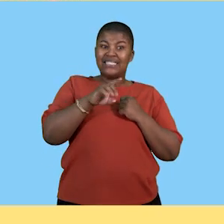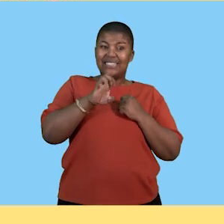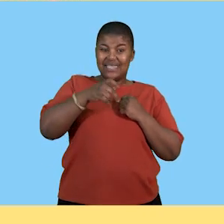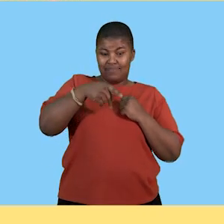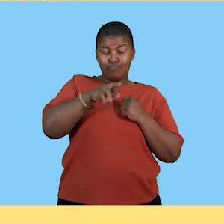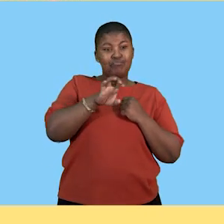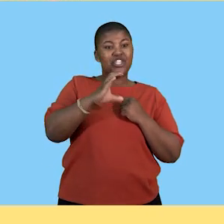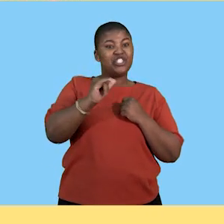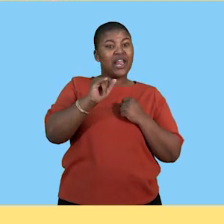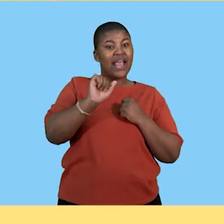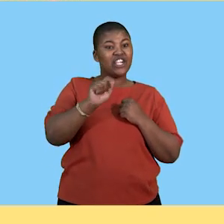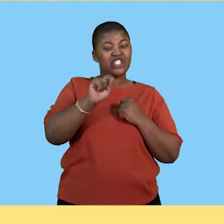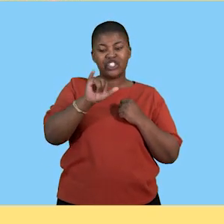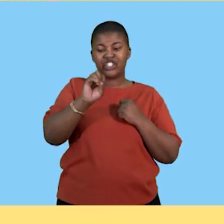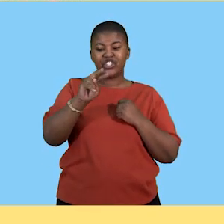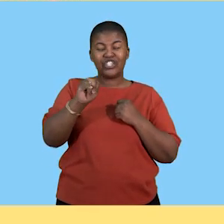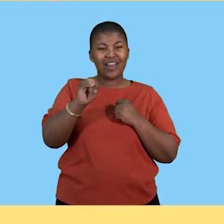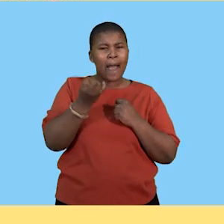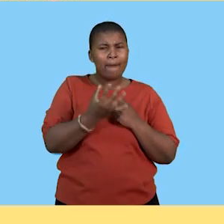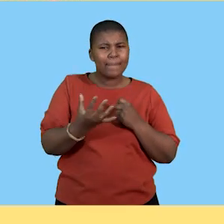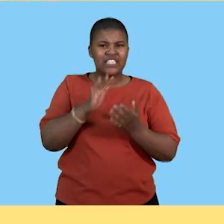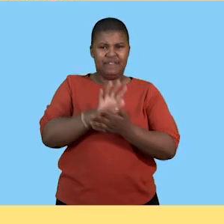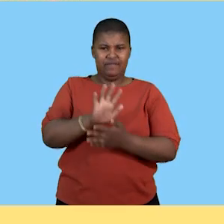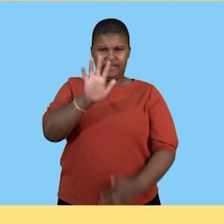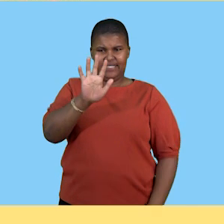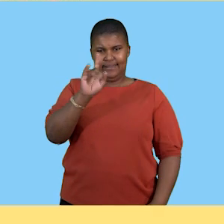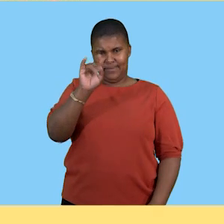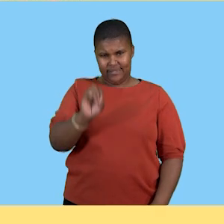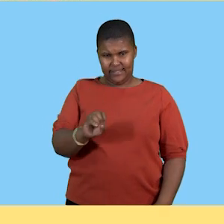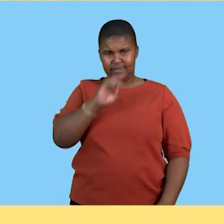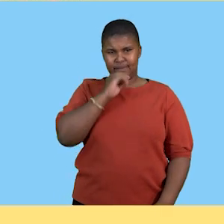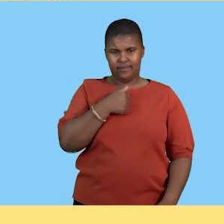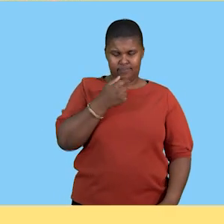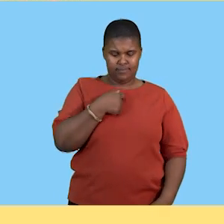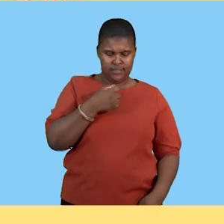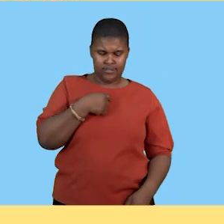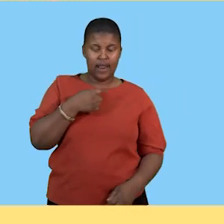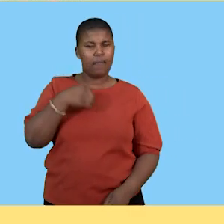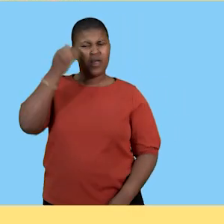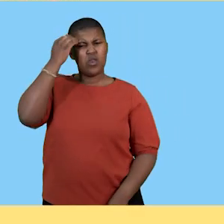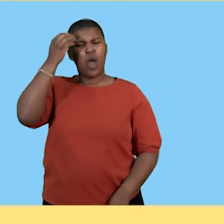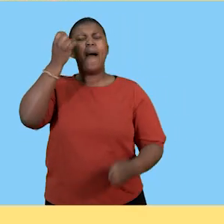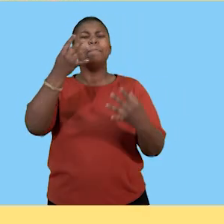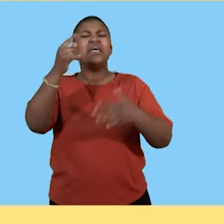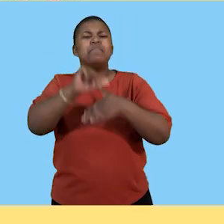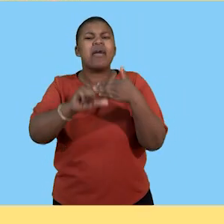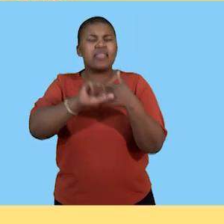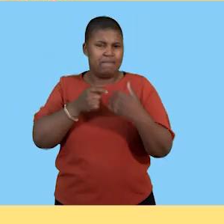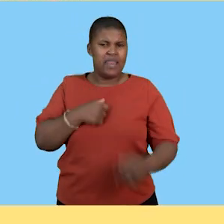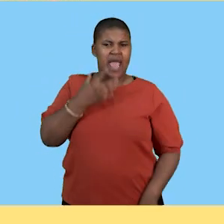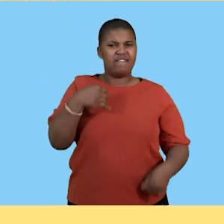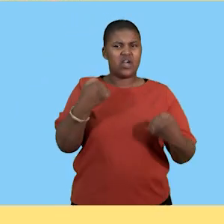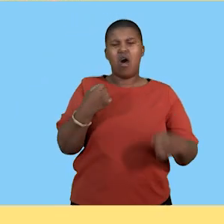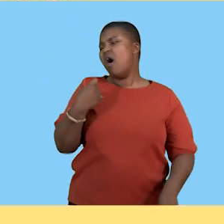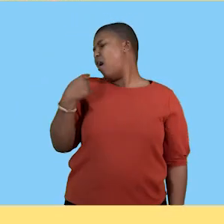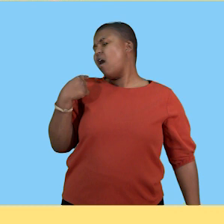depreciation rate is 15%. All right? And then I now need to know how many months have I